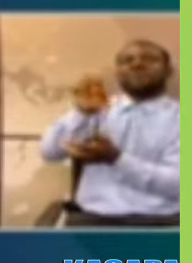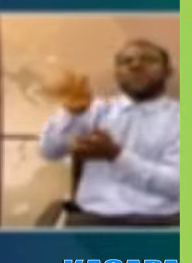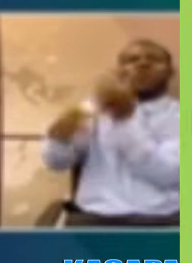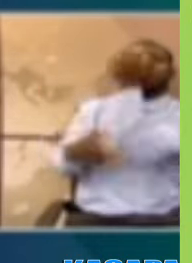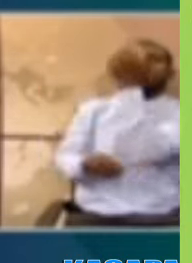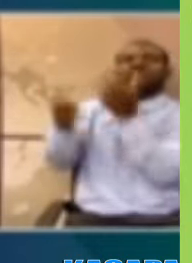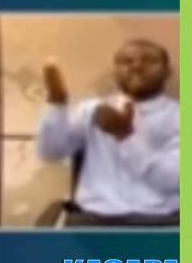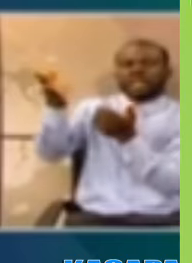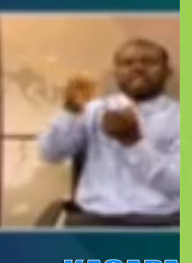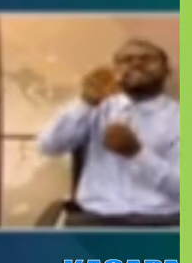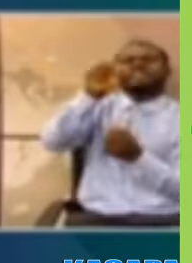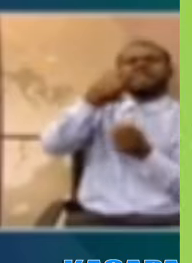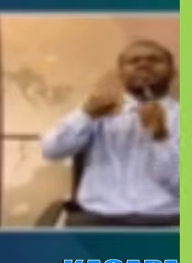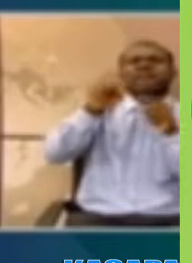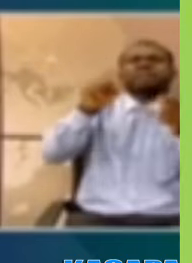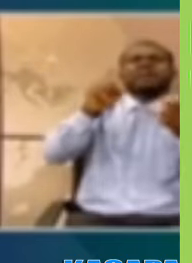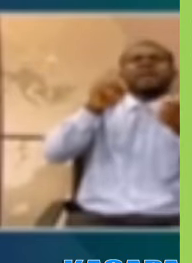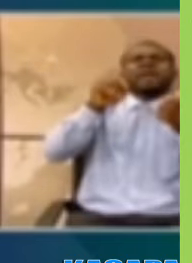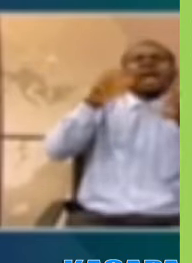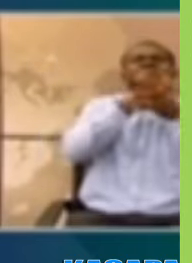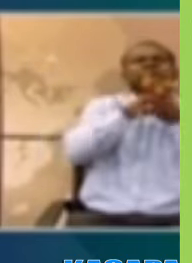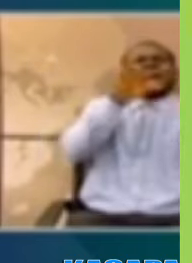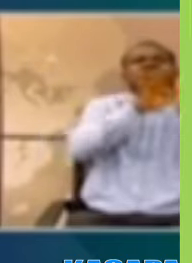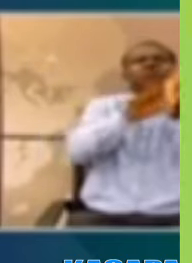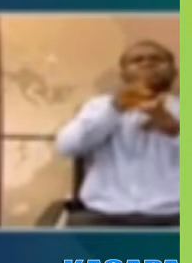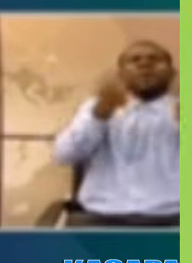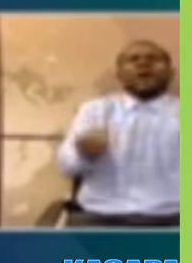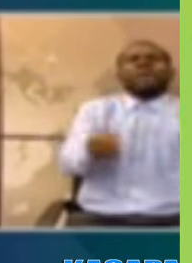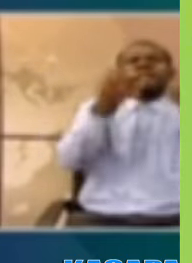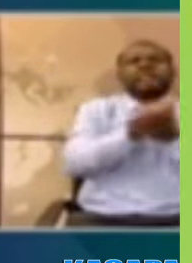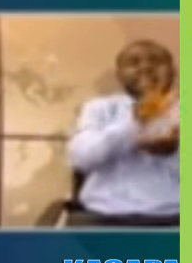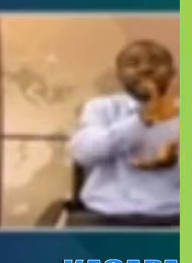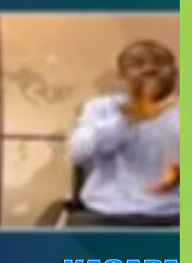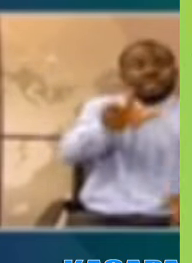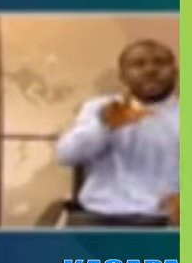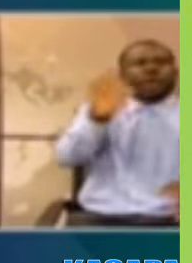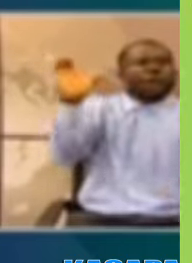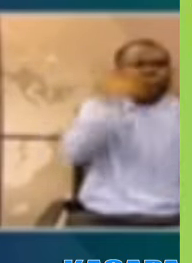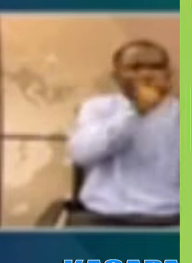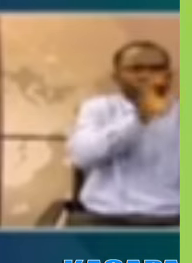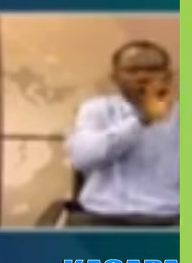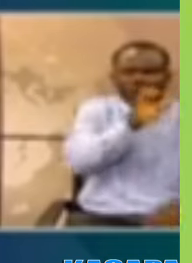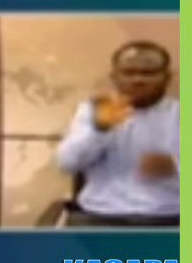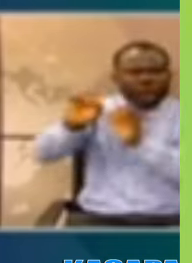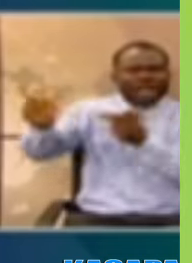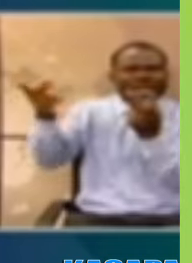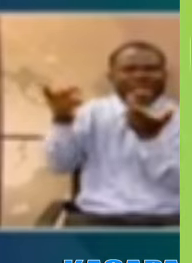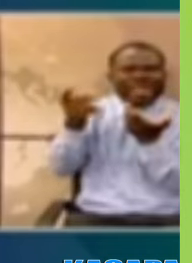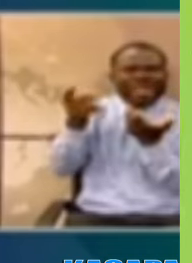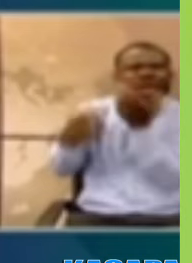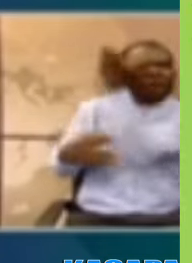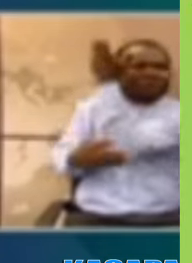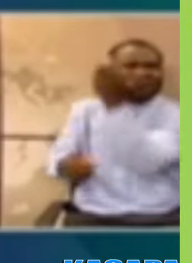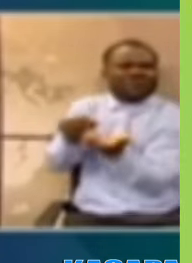And the Russia Ukraine would. A man will be a piano yourself and then you know. And come up a ho. And what should I